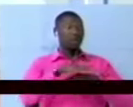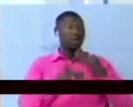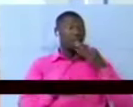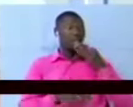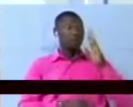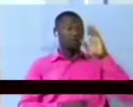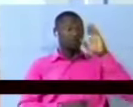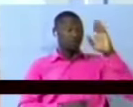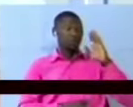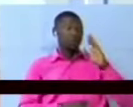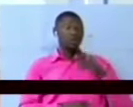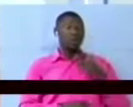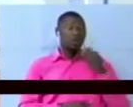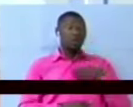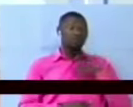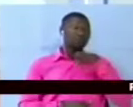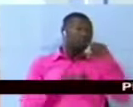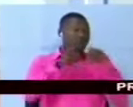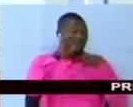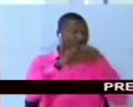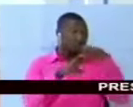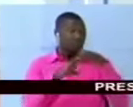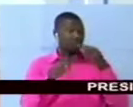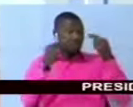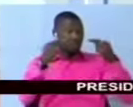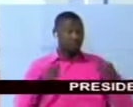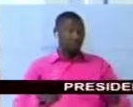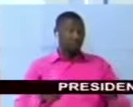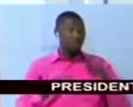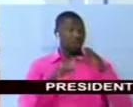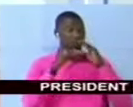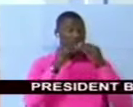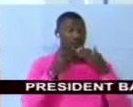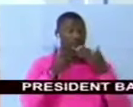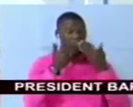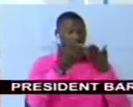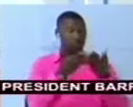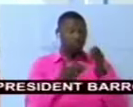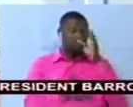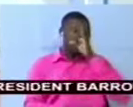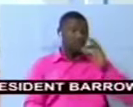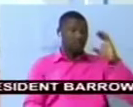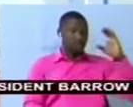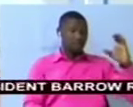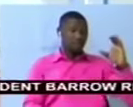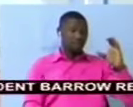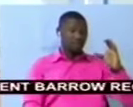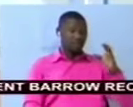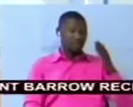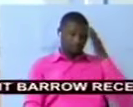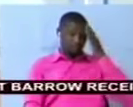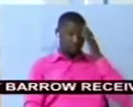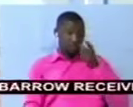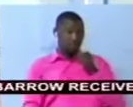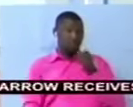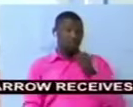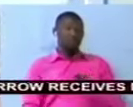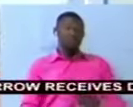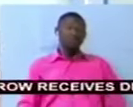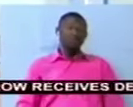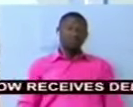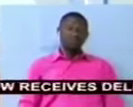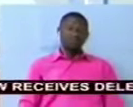to provide false testimony or false information to the TRRC. Da nga wat legui nak ñuy la fatali